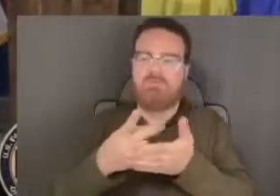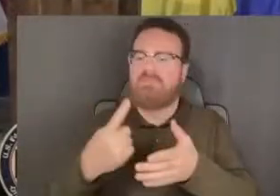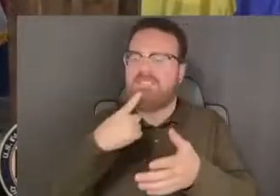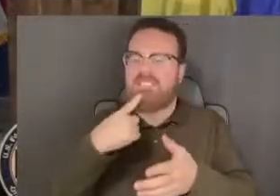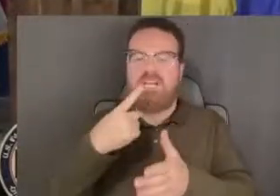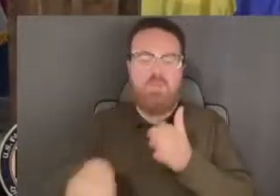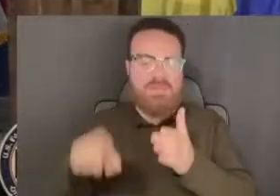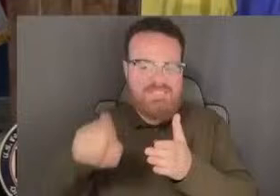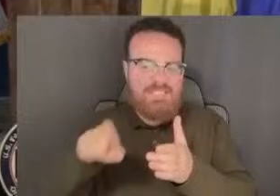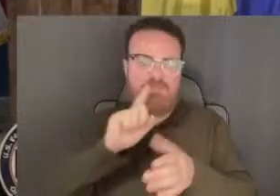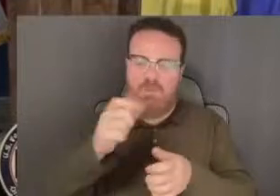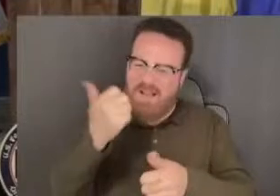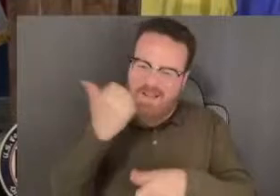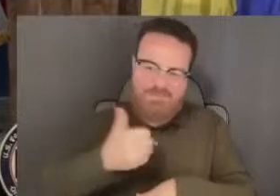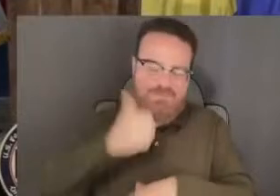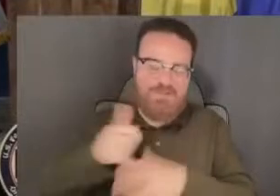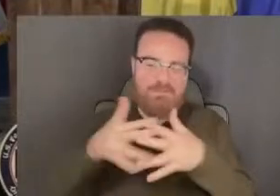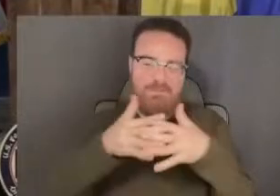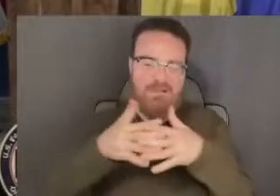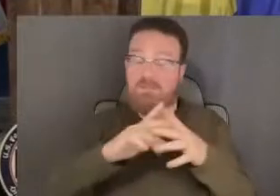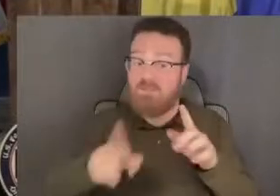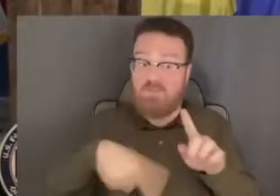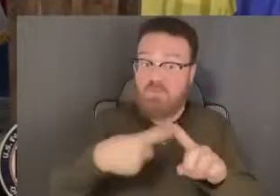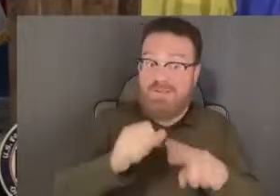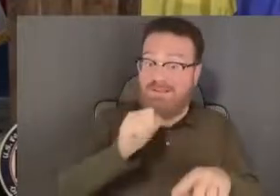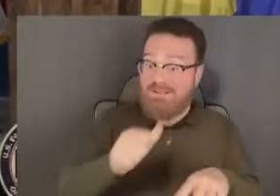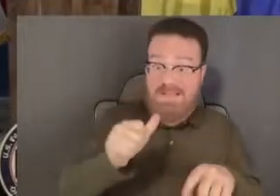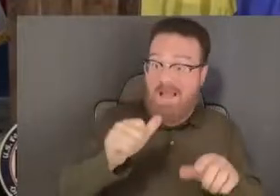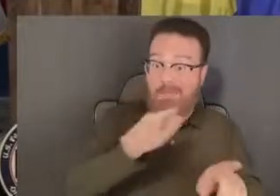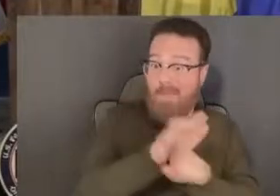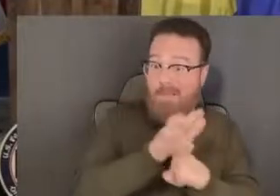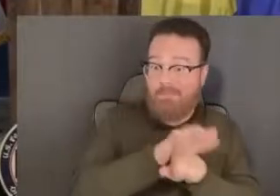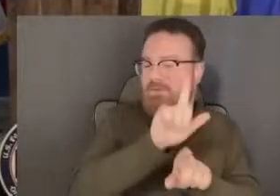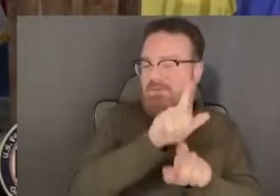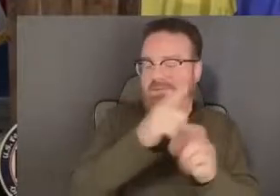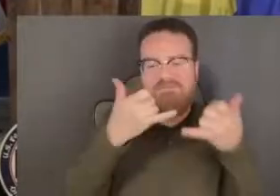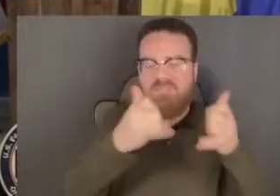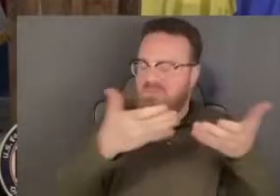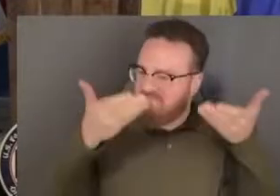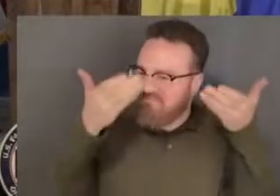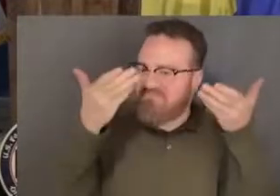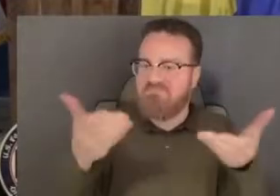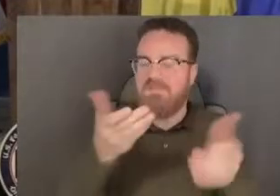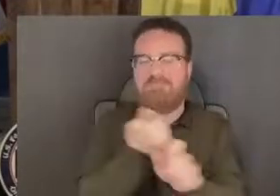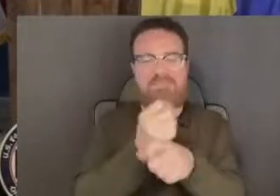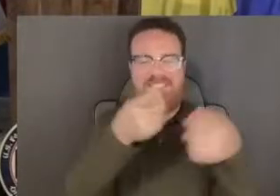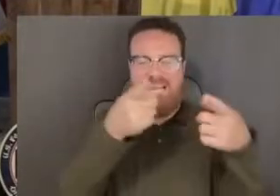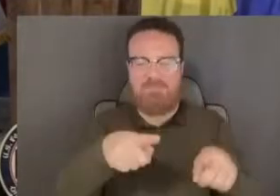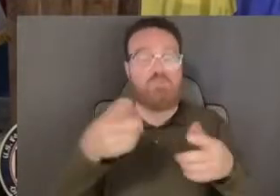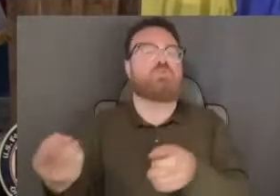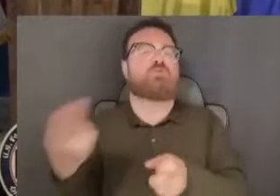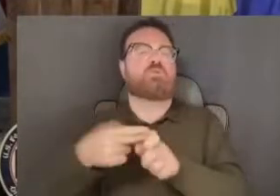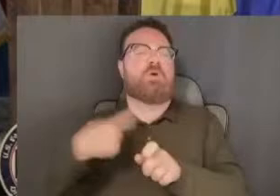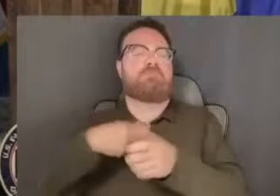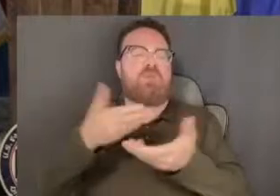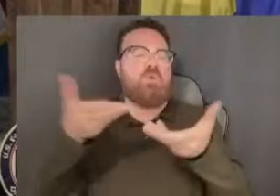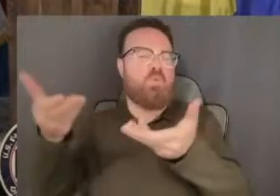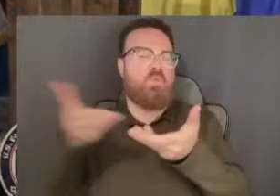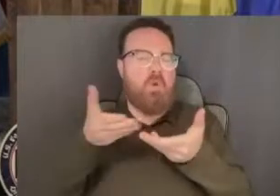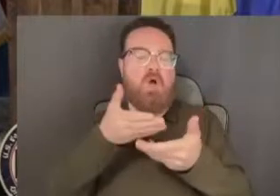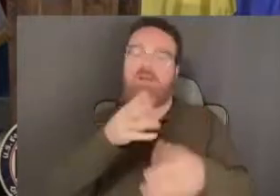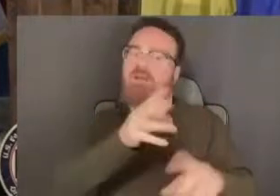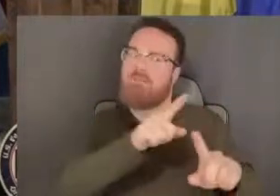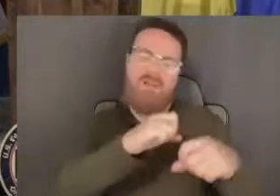it's not popular, he stands up, he makes it happen. Let's join me in welcoming him, a warrior for